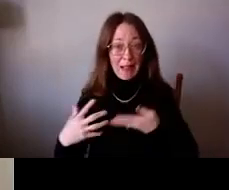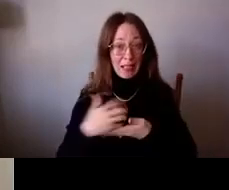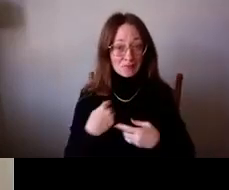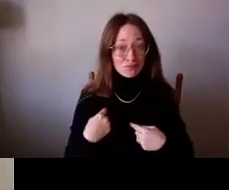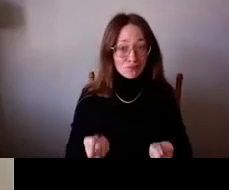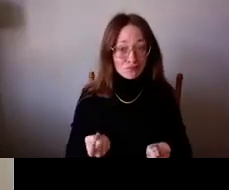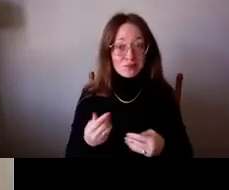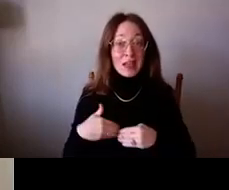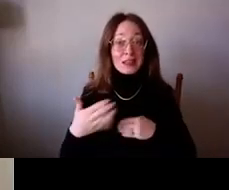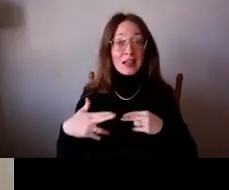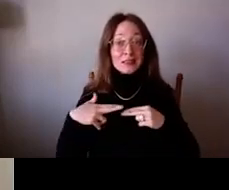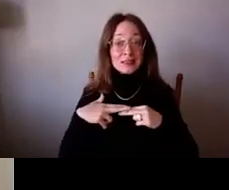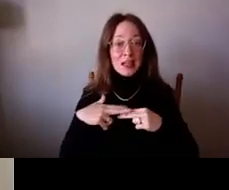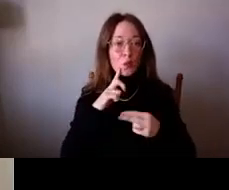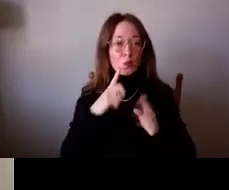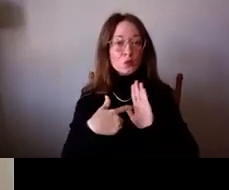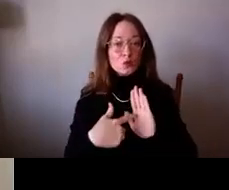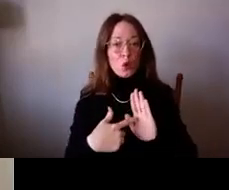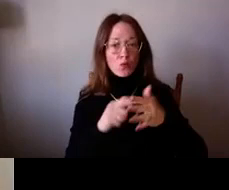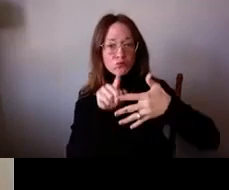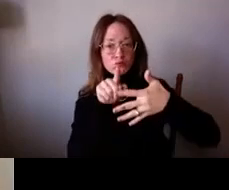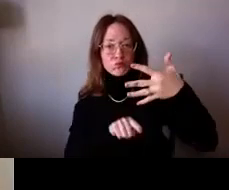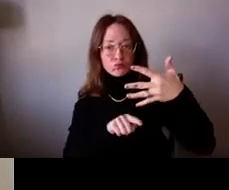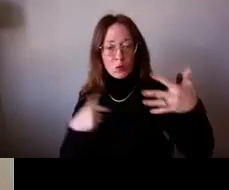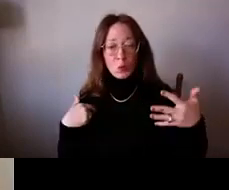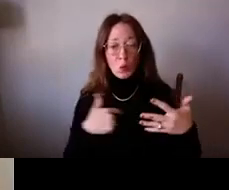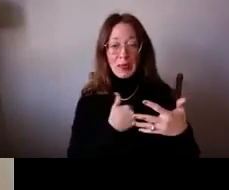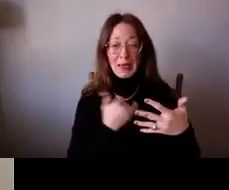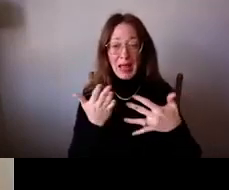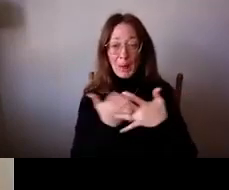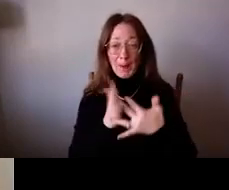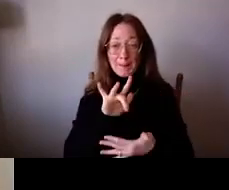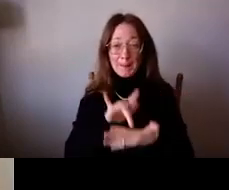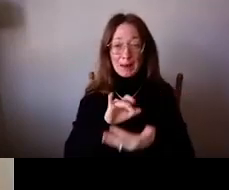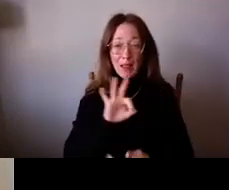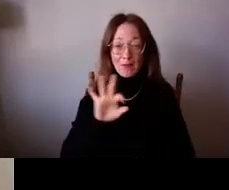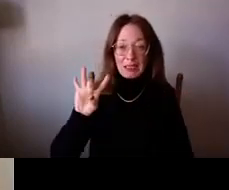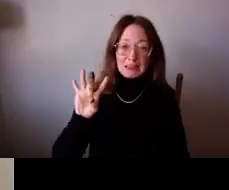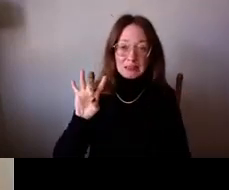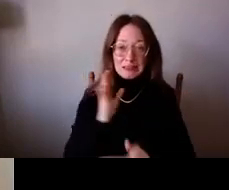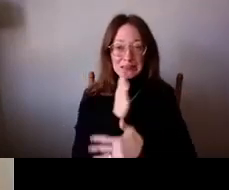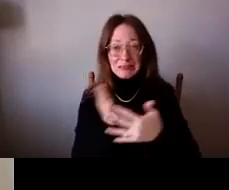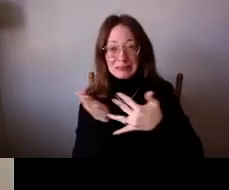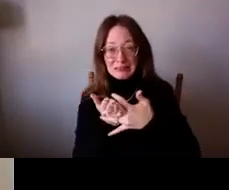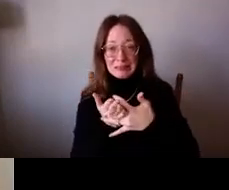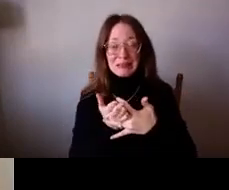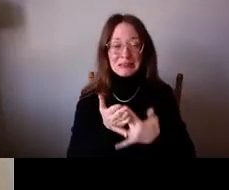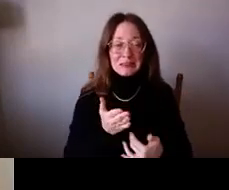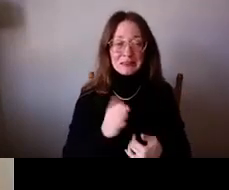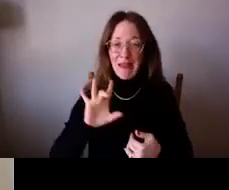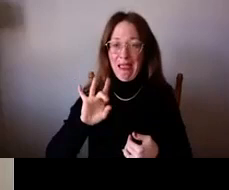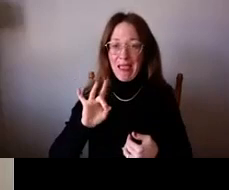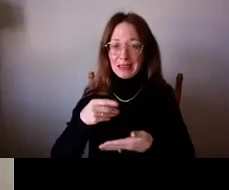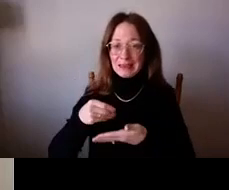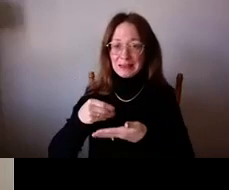slide, we'll show that we're currently in the middle of 8 different data collections, including